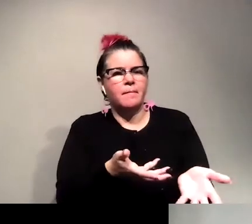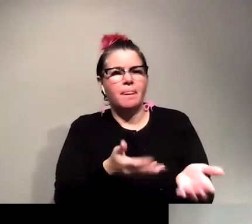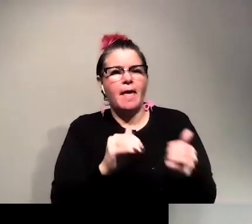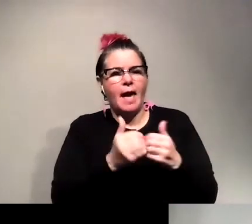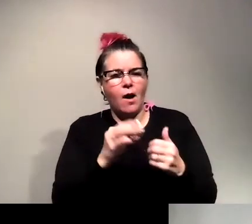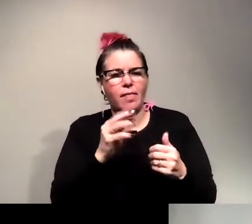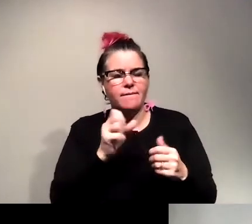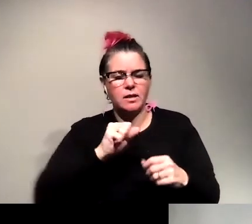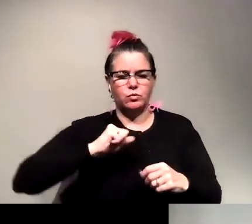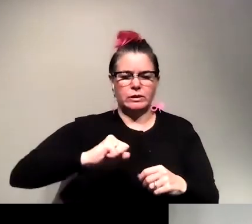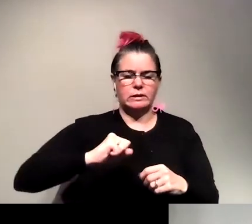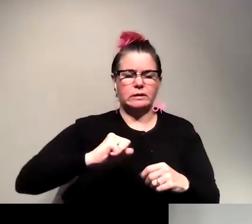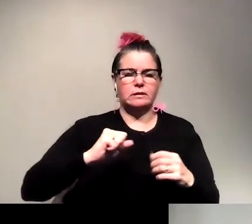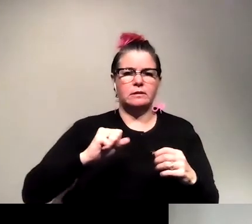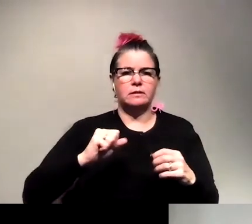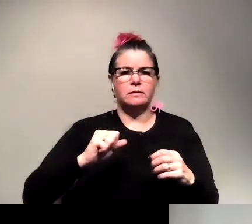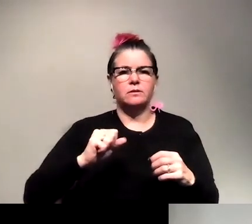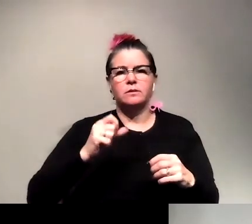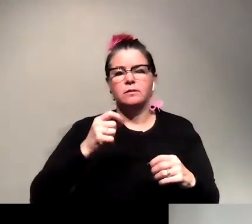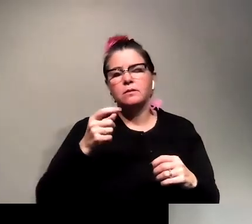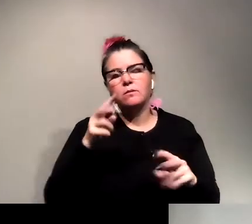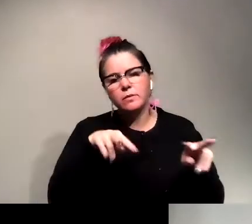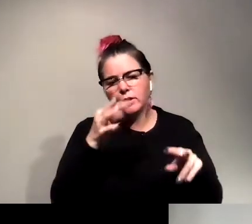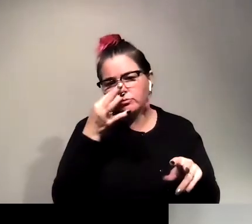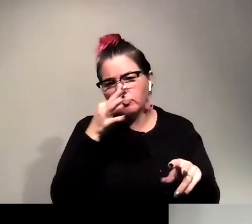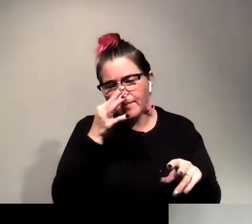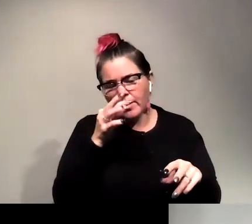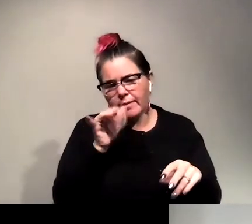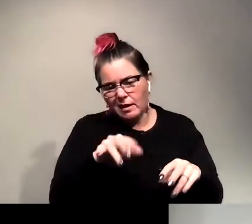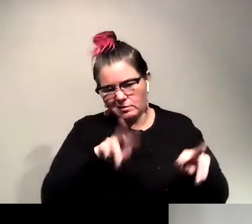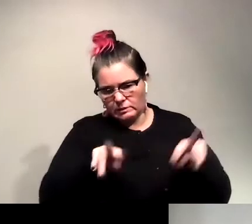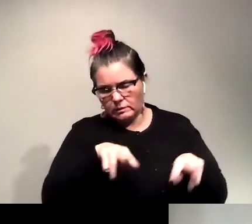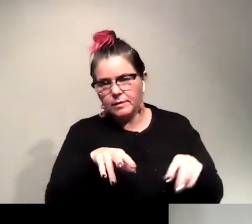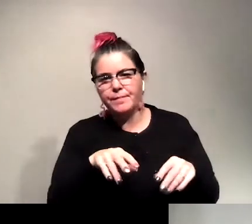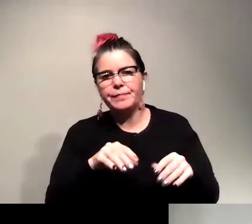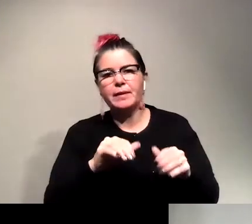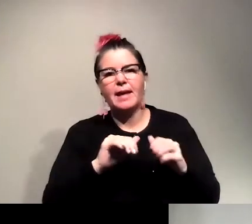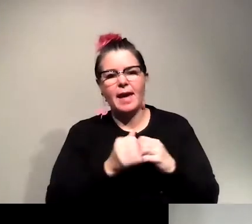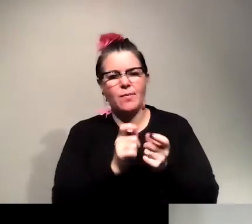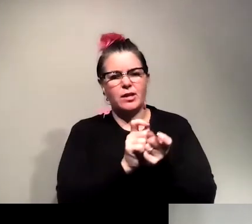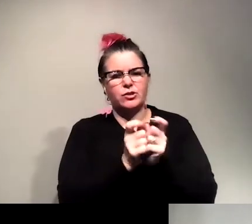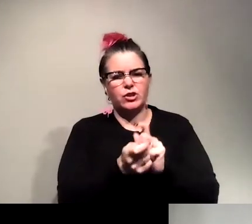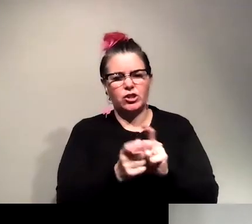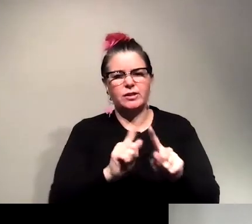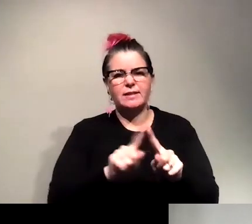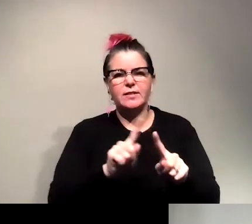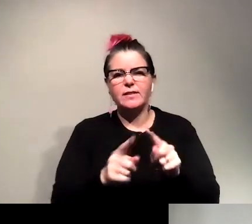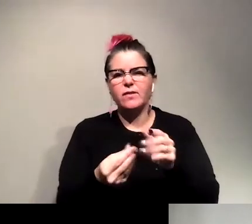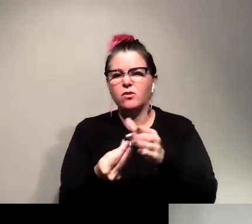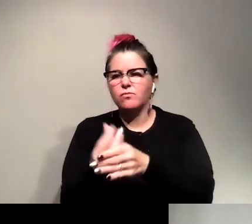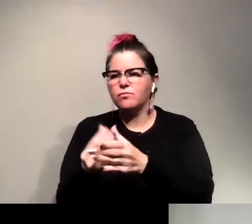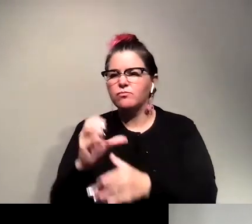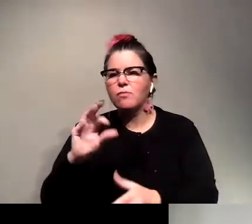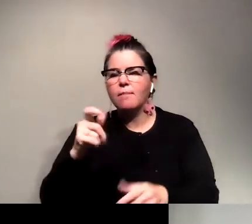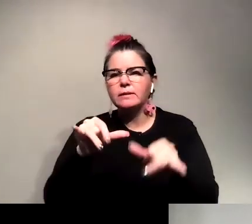fungicide resistance, so I guess we could look at strawberry larynx, like the ones that I'm studying, how that changes in different crop systems,